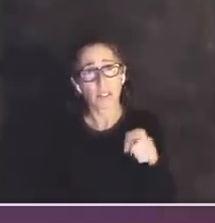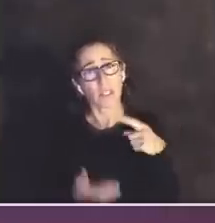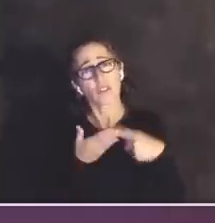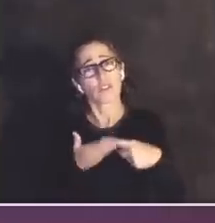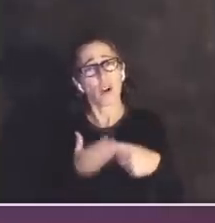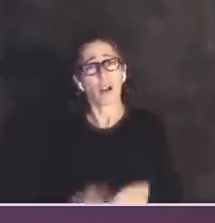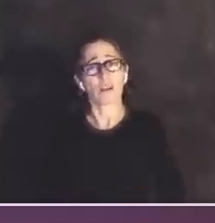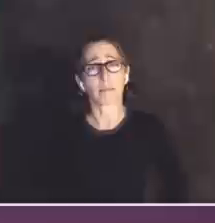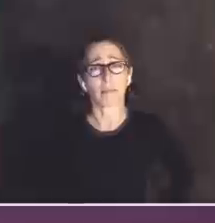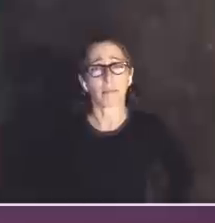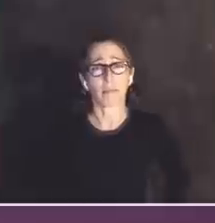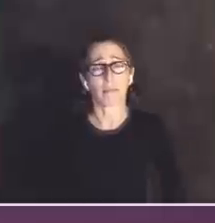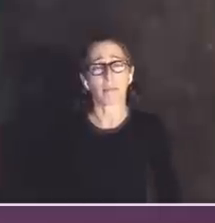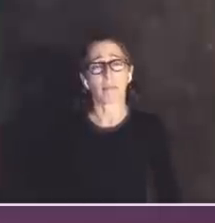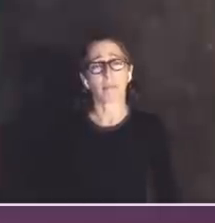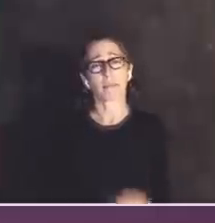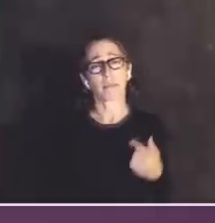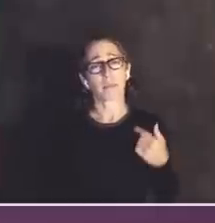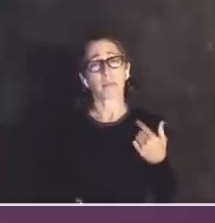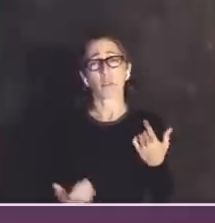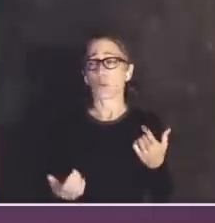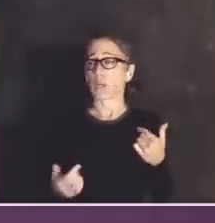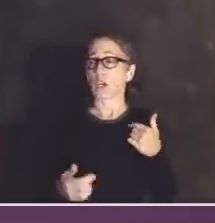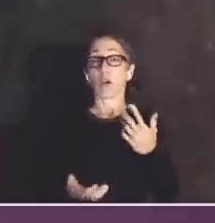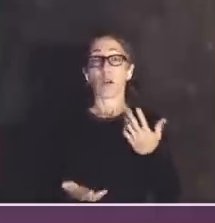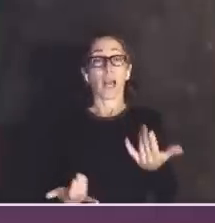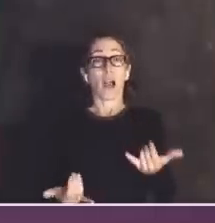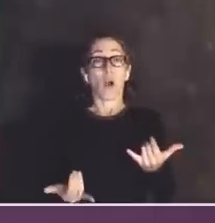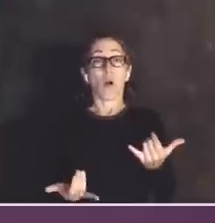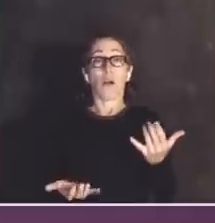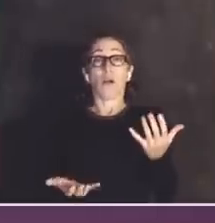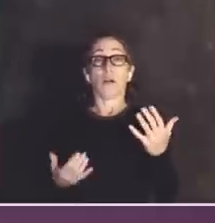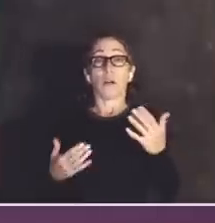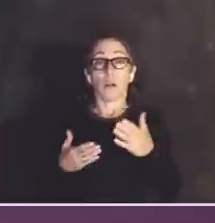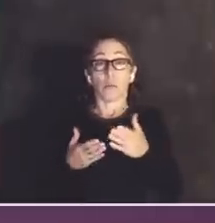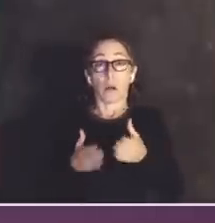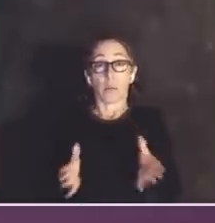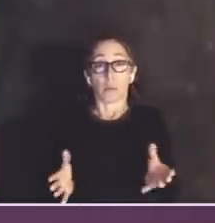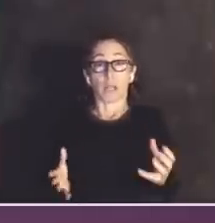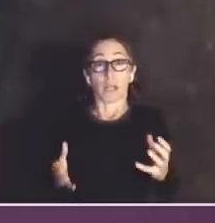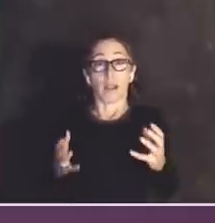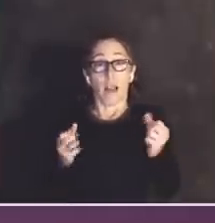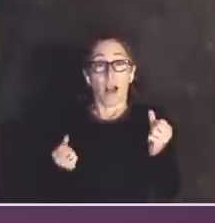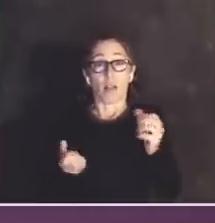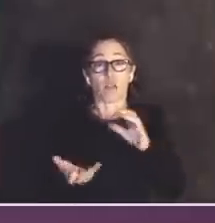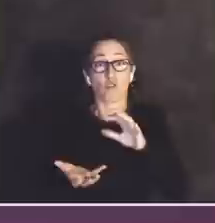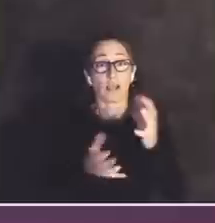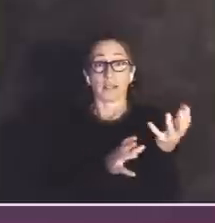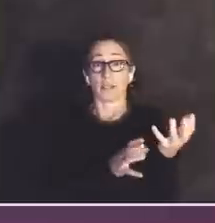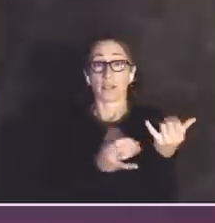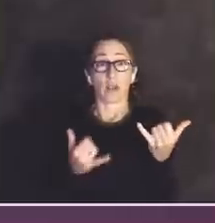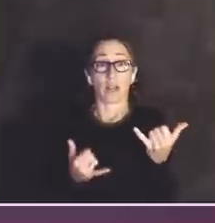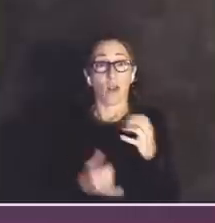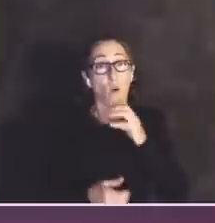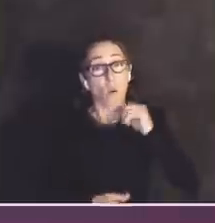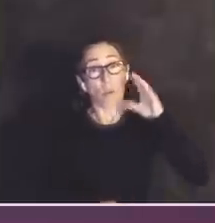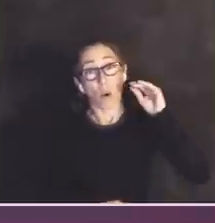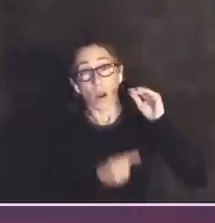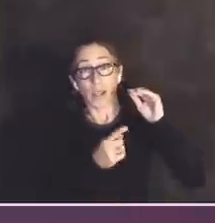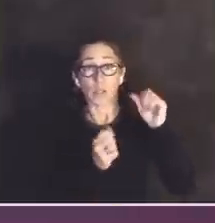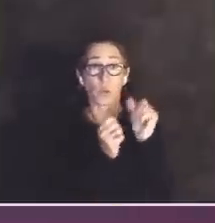We're in the midst of a public health crisis. An old boy is in court with his boy Bill Barr,